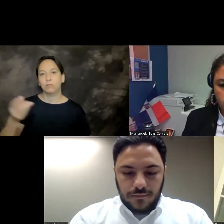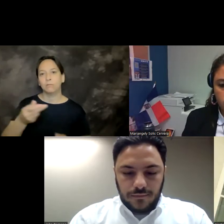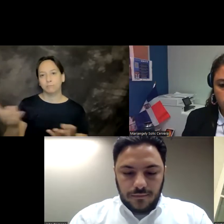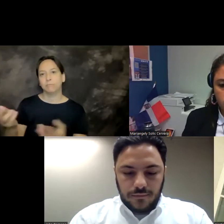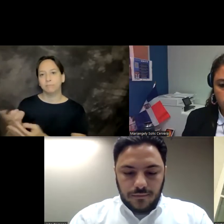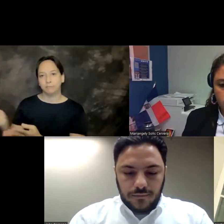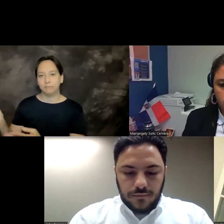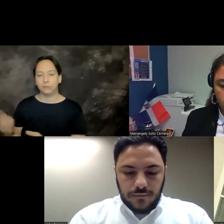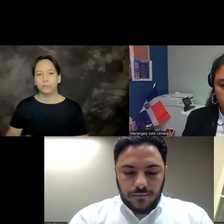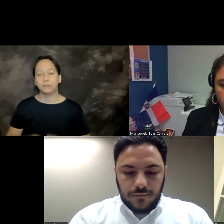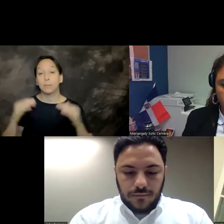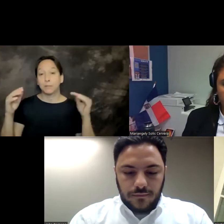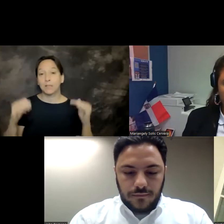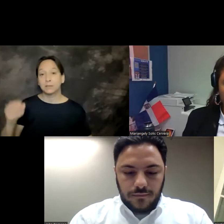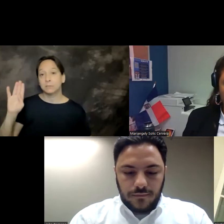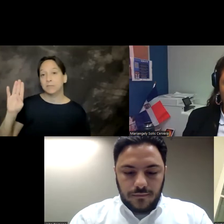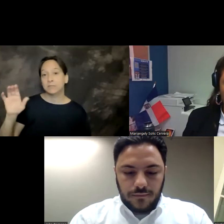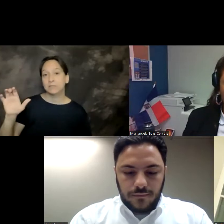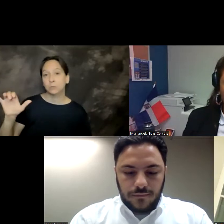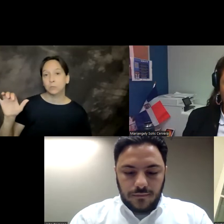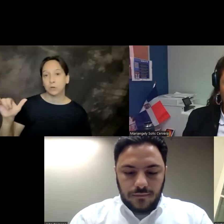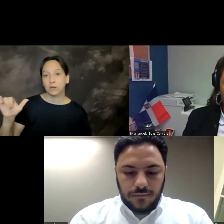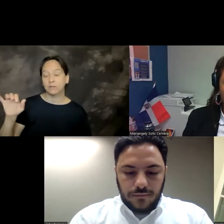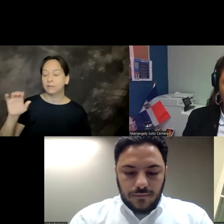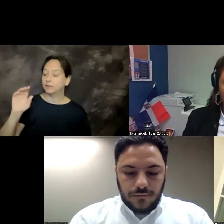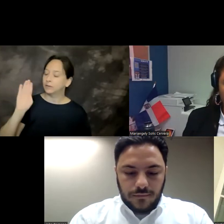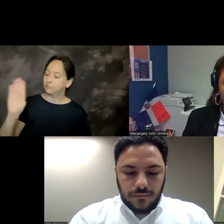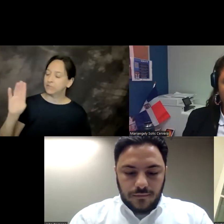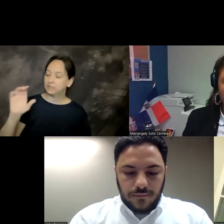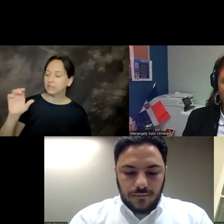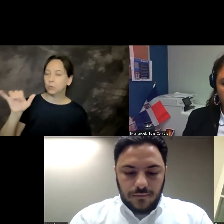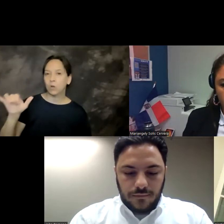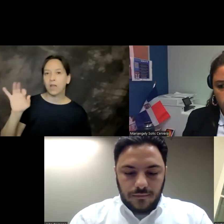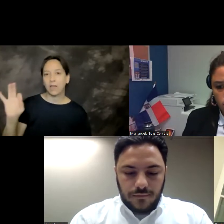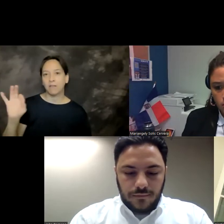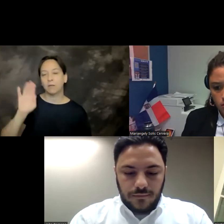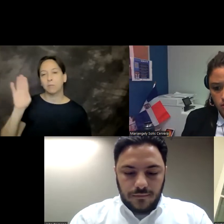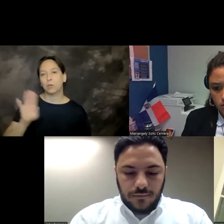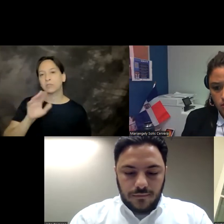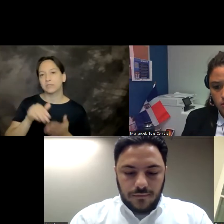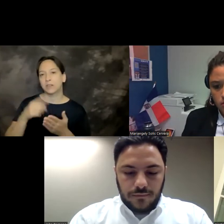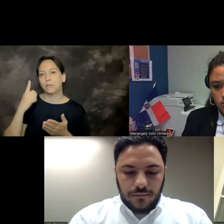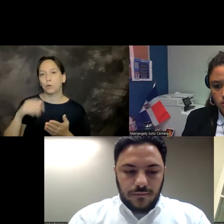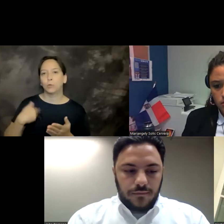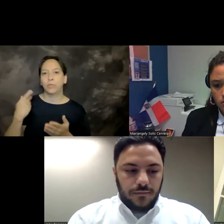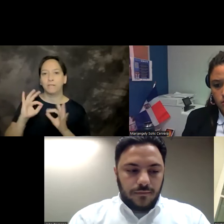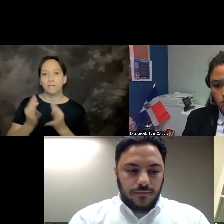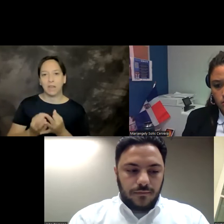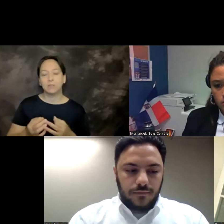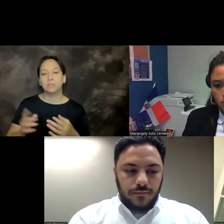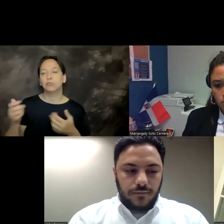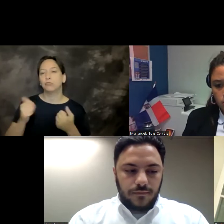with BCYF, Boston Centers for Youth and Families, to try and get Charlie cards out through their